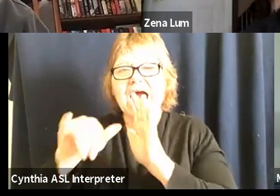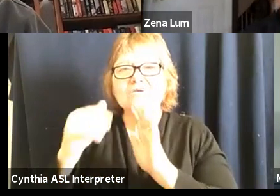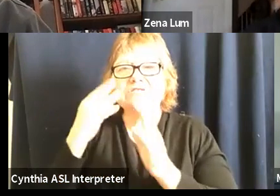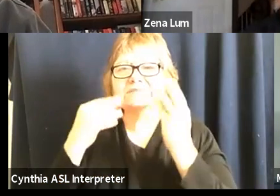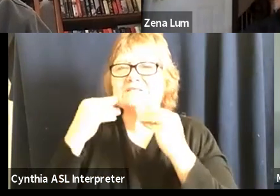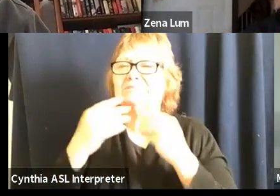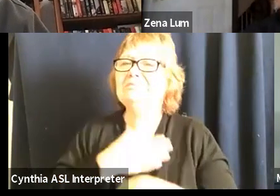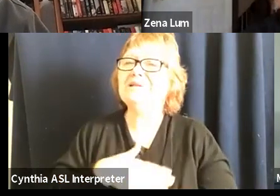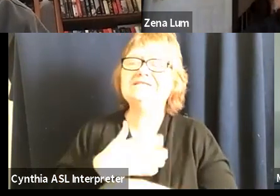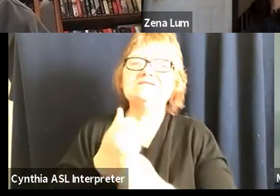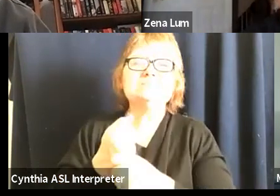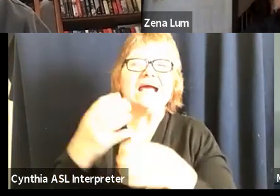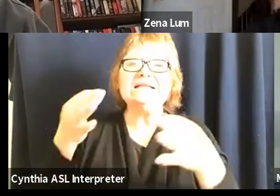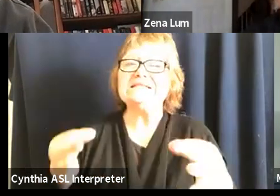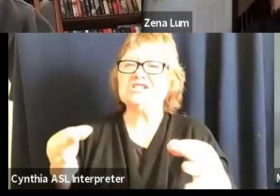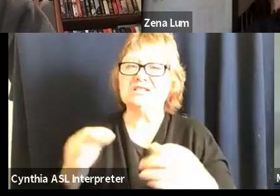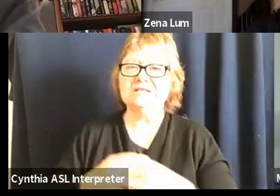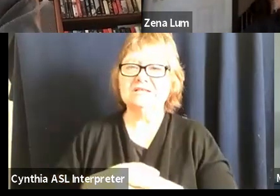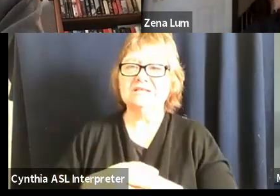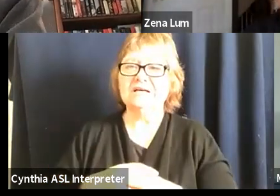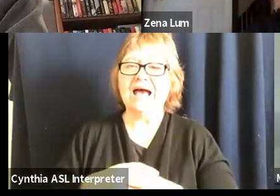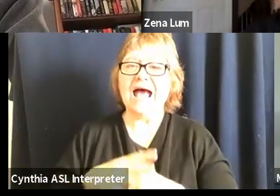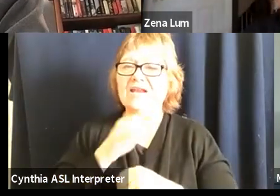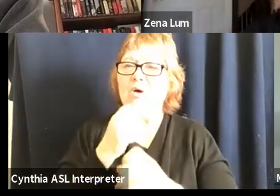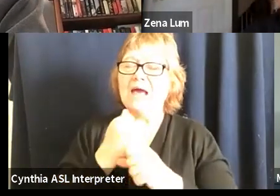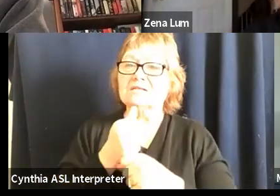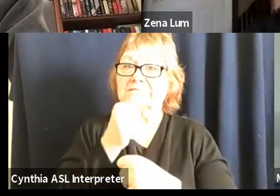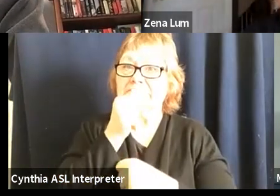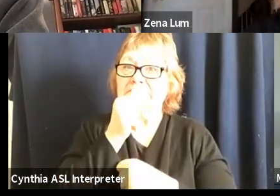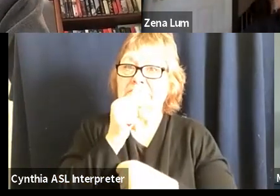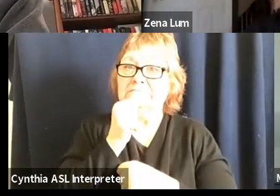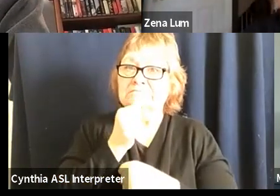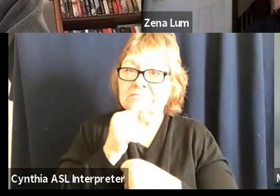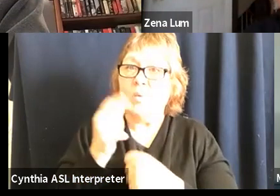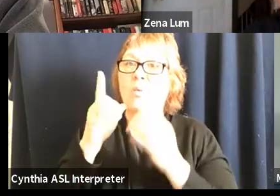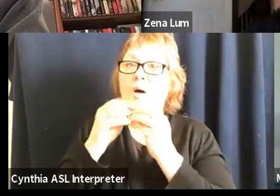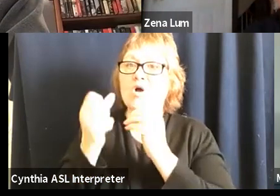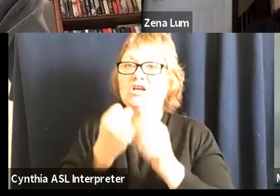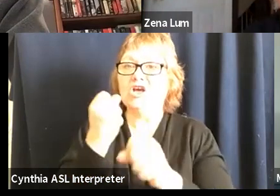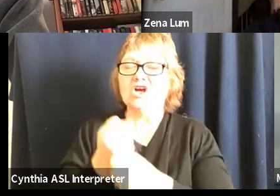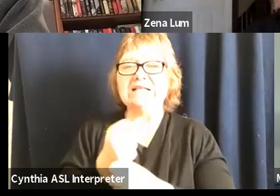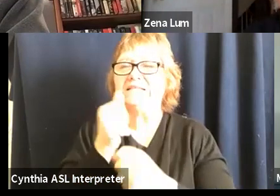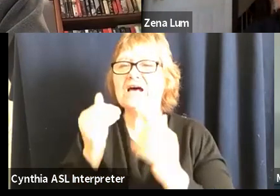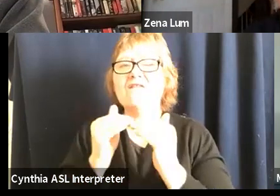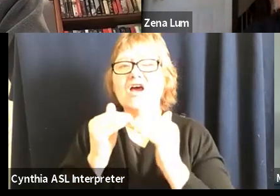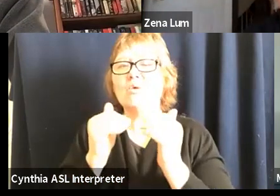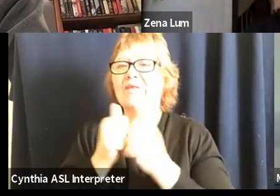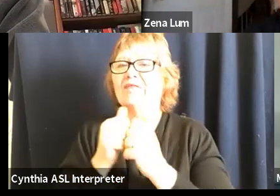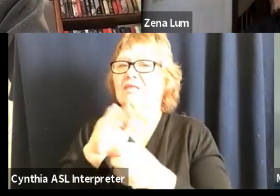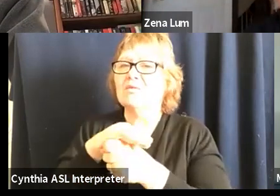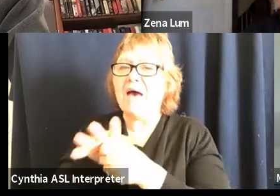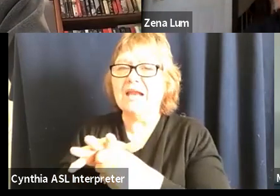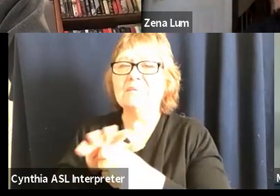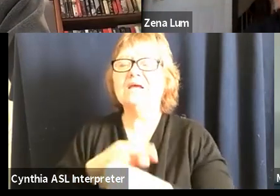just come to a decision and don't put us through another year of this. It's unfair with the pandemic.